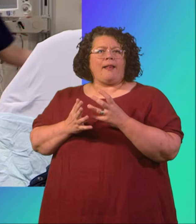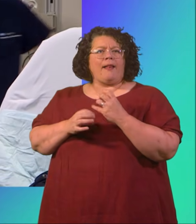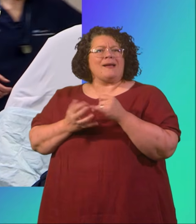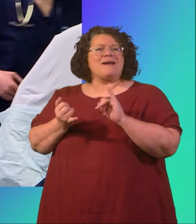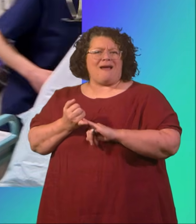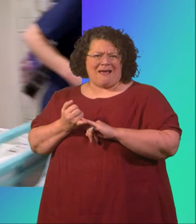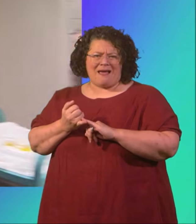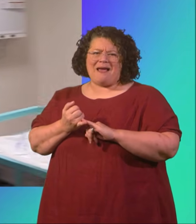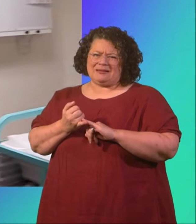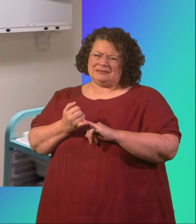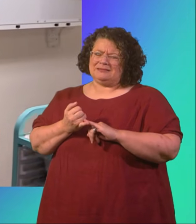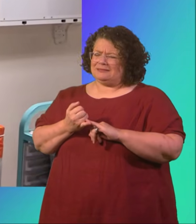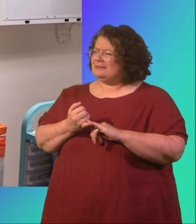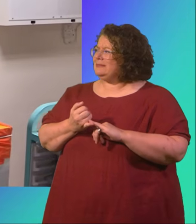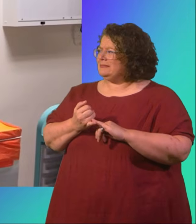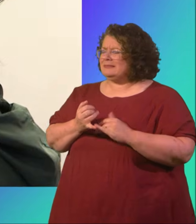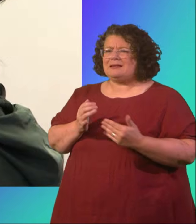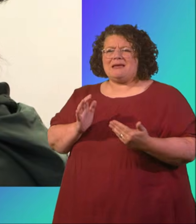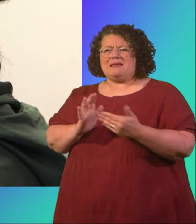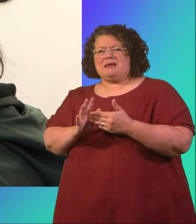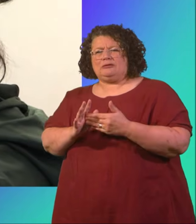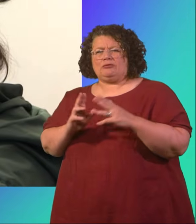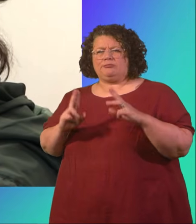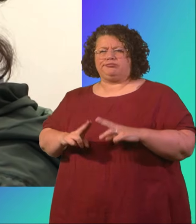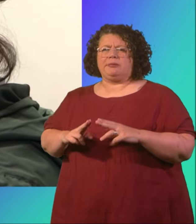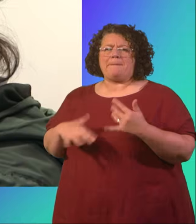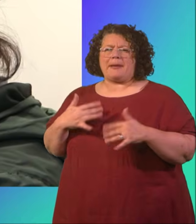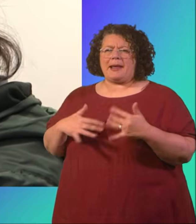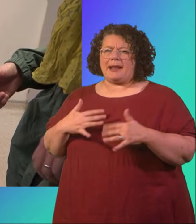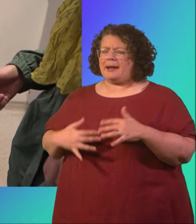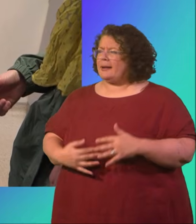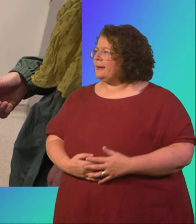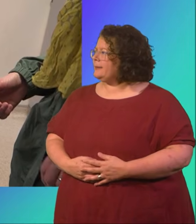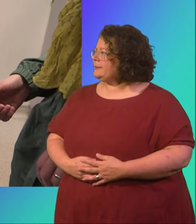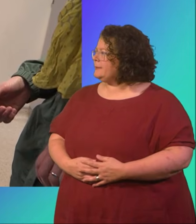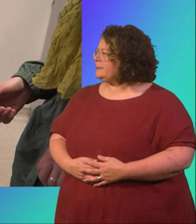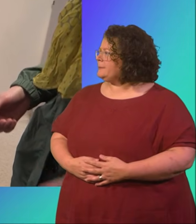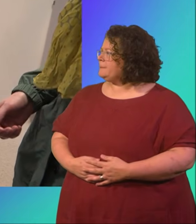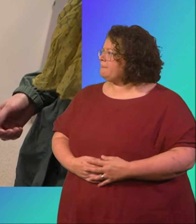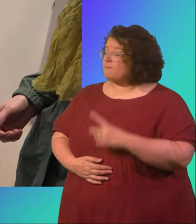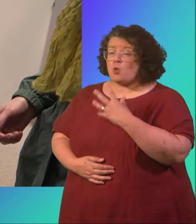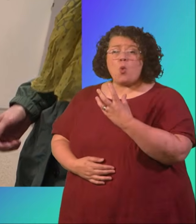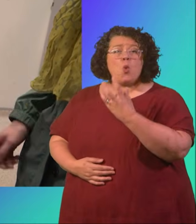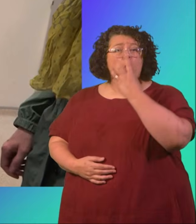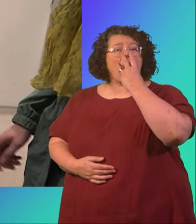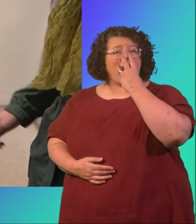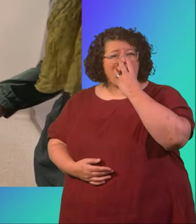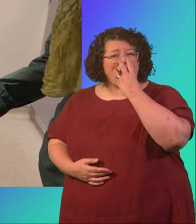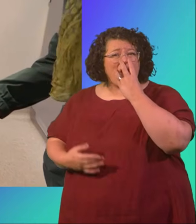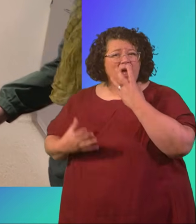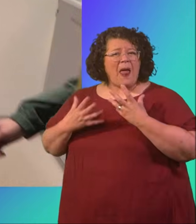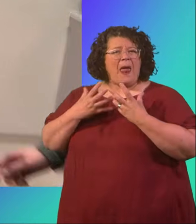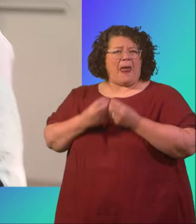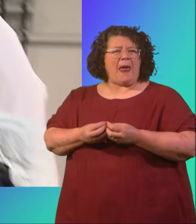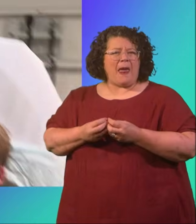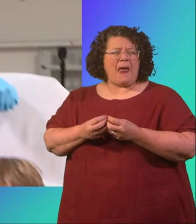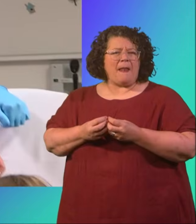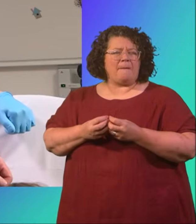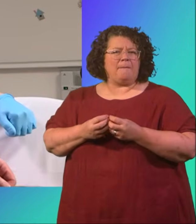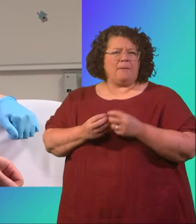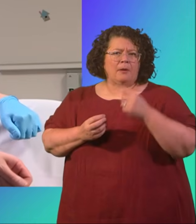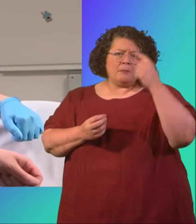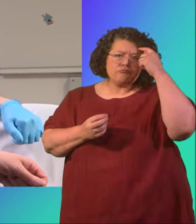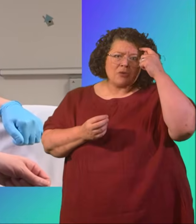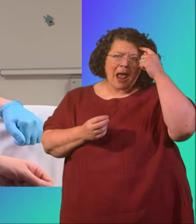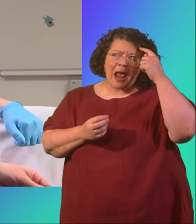stone out. Hello. Hello. The gas will numb the pain receptors in Harry's brain so that he won't feel a thing. Put this over your head like this.